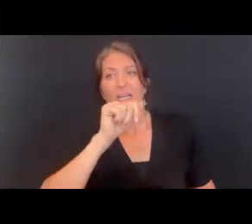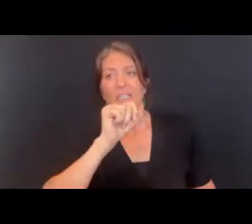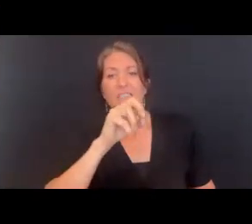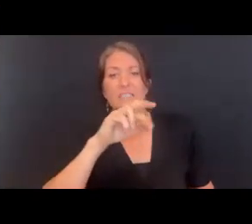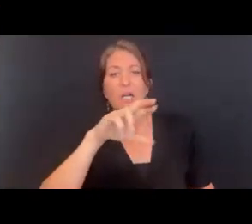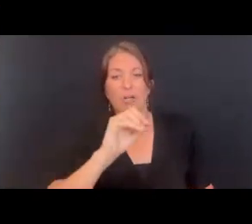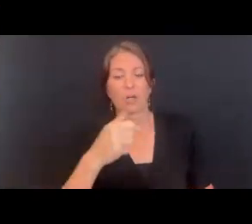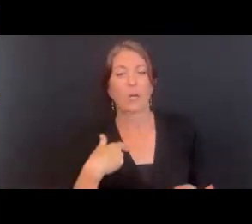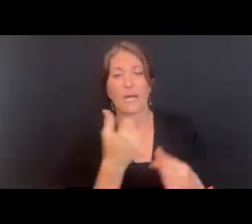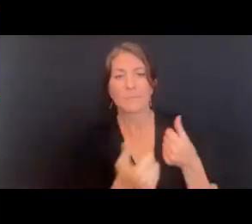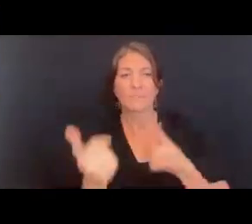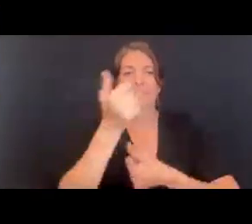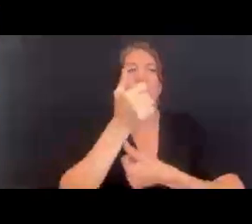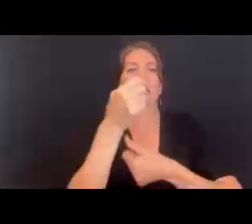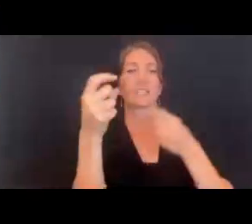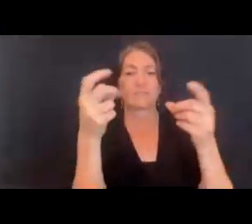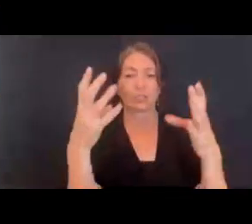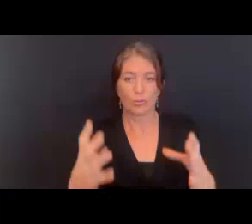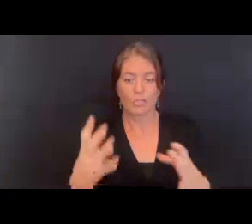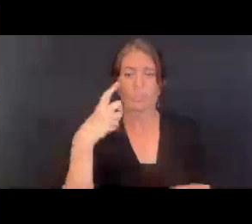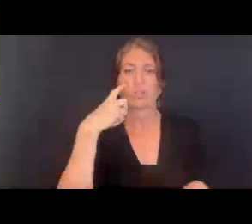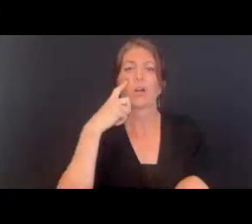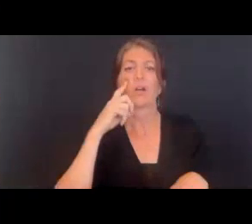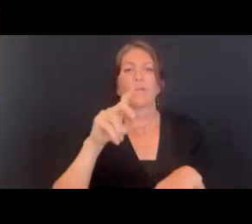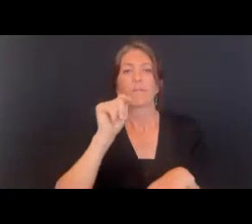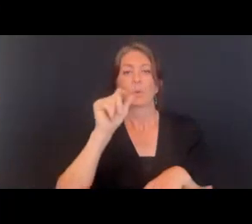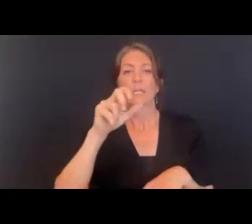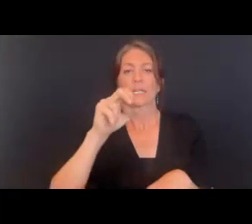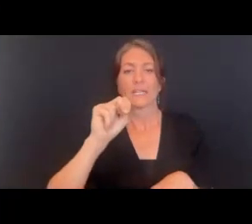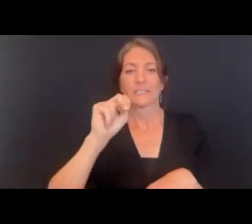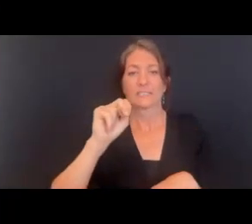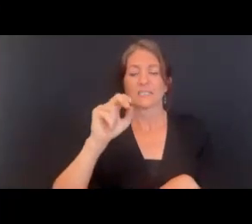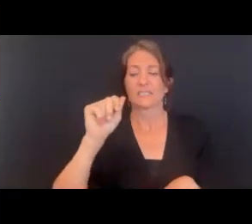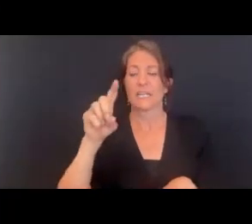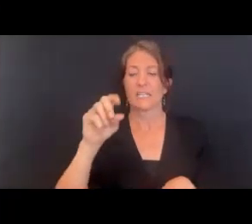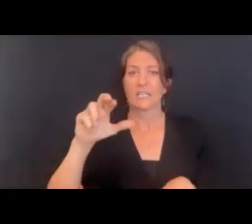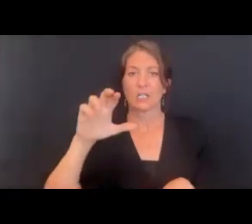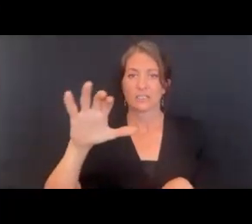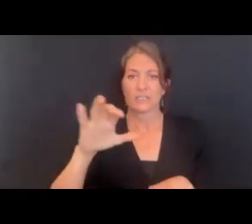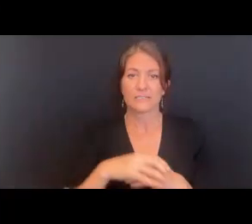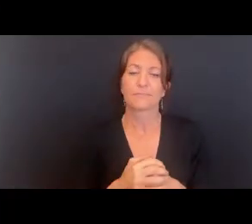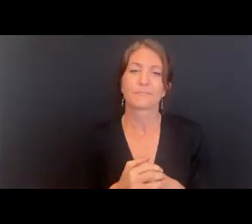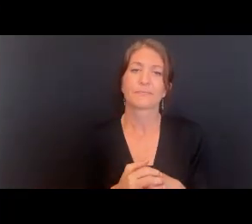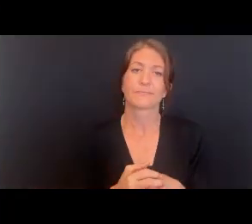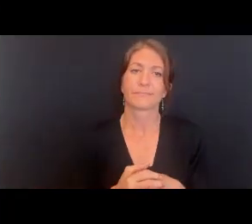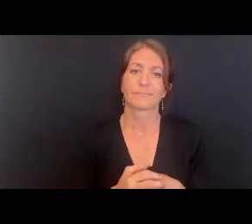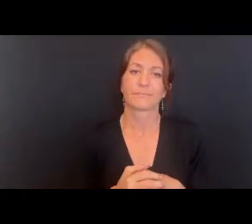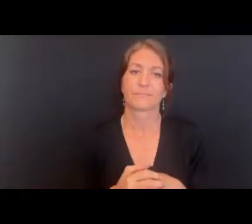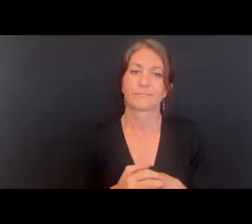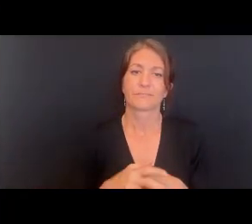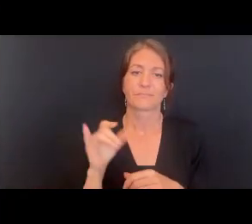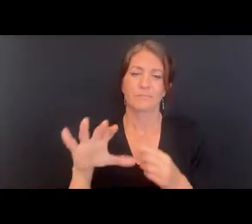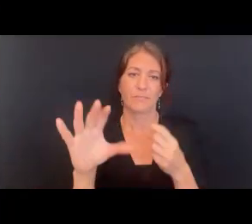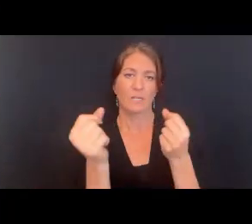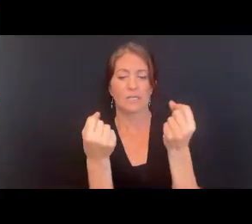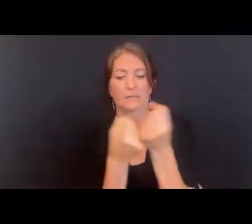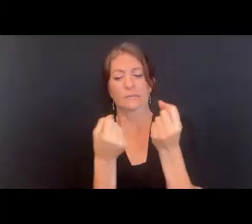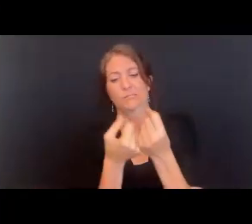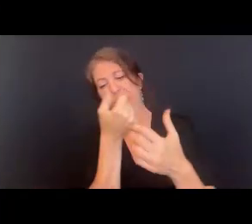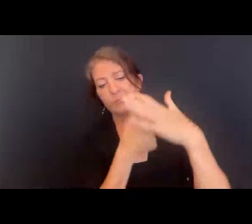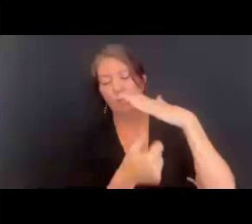Director for the Kansas ADRC, which is supported by Liberty Healthcare.